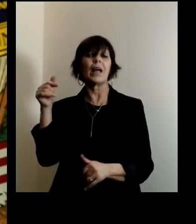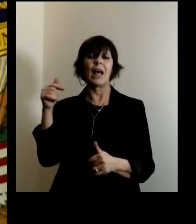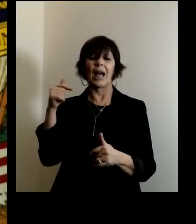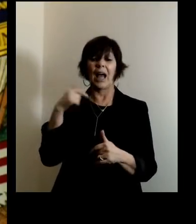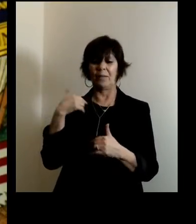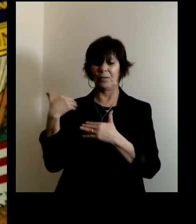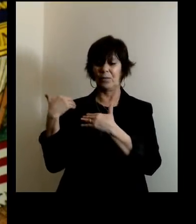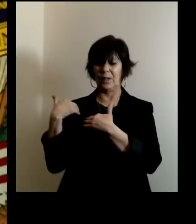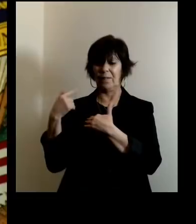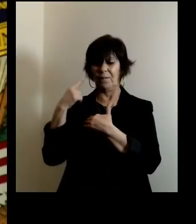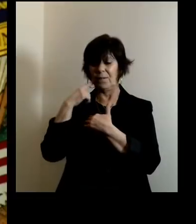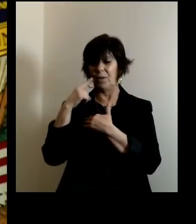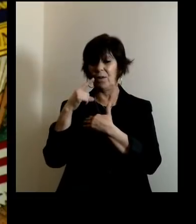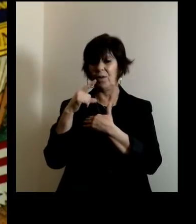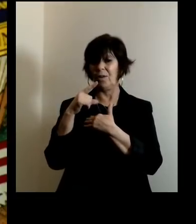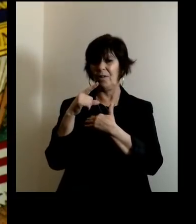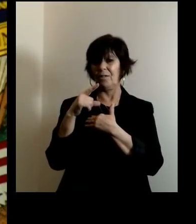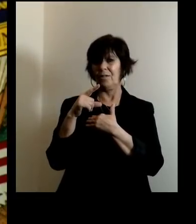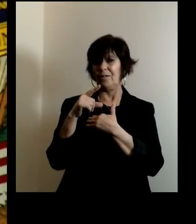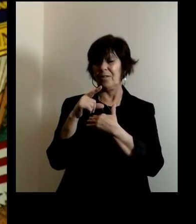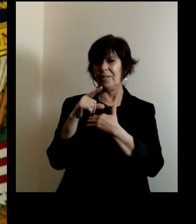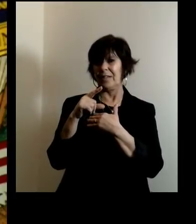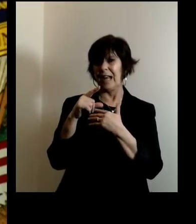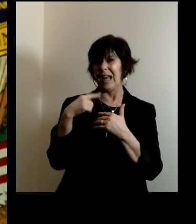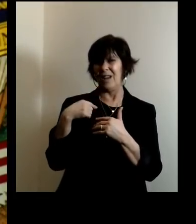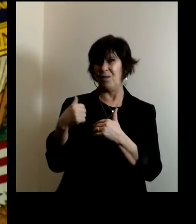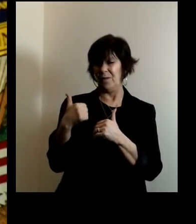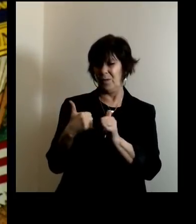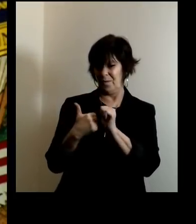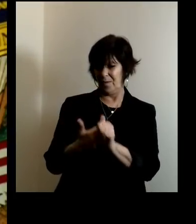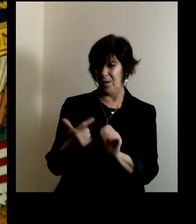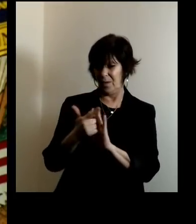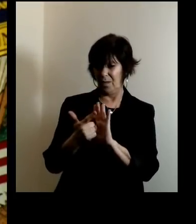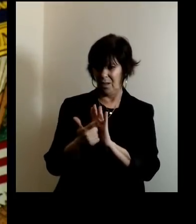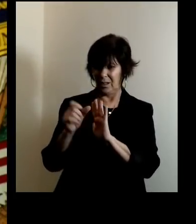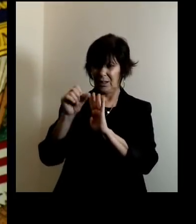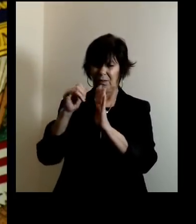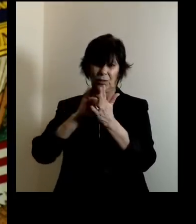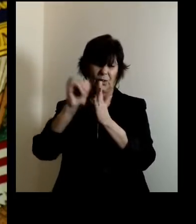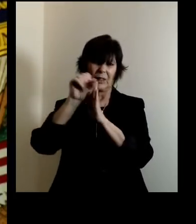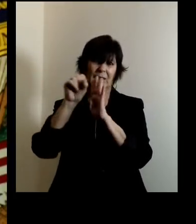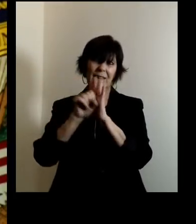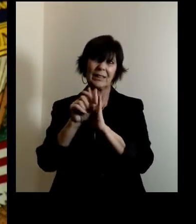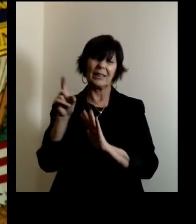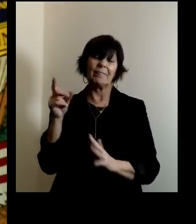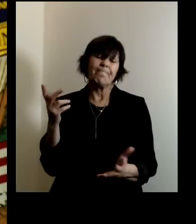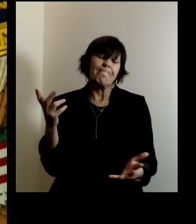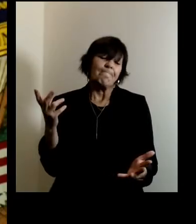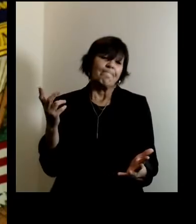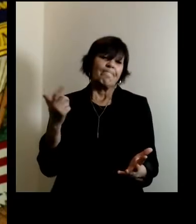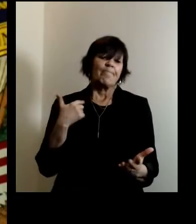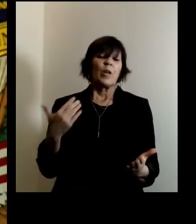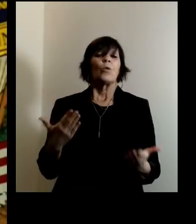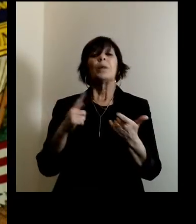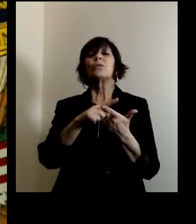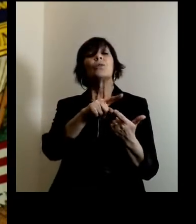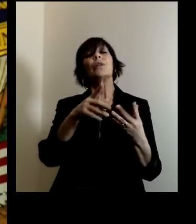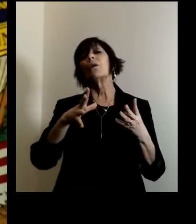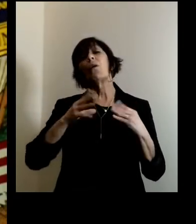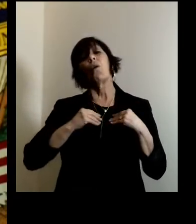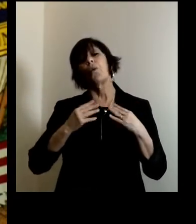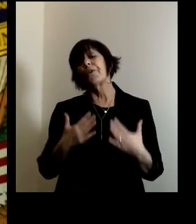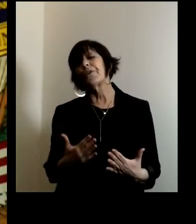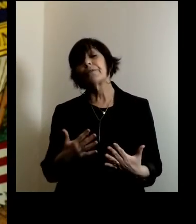criminal penalties for failing to follow the laws of New York State. So at this point, I would just recommend to the owner